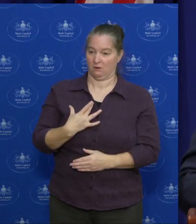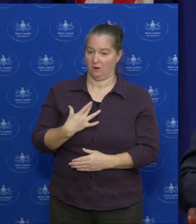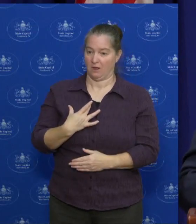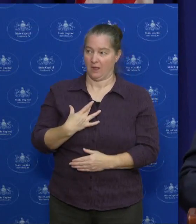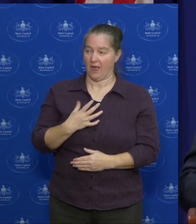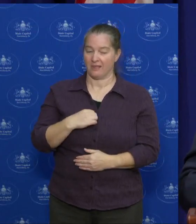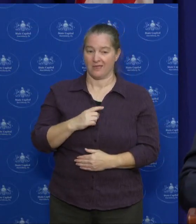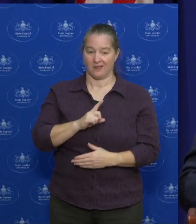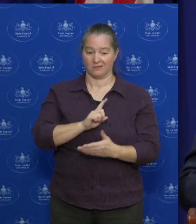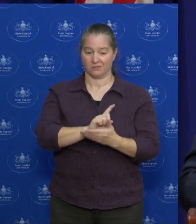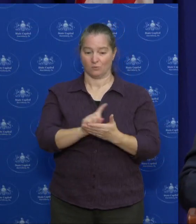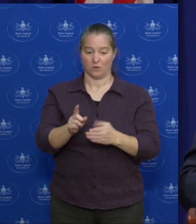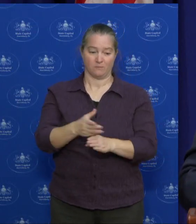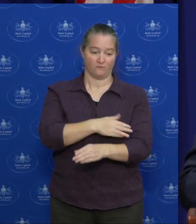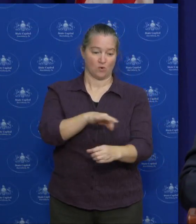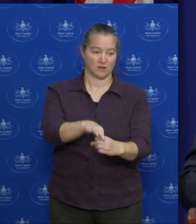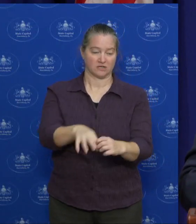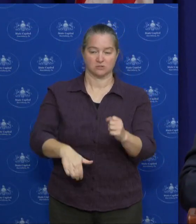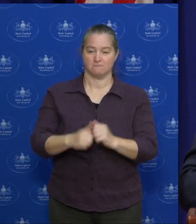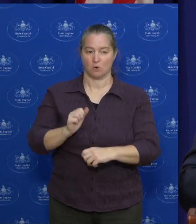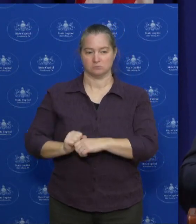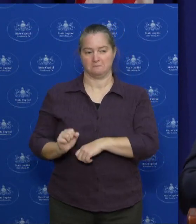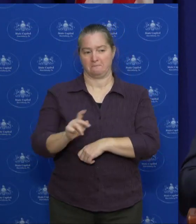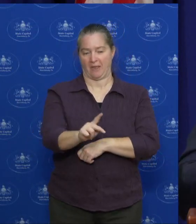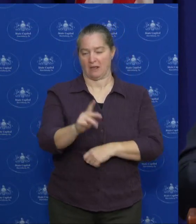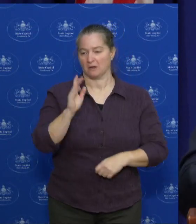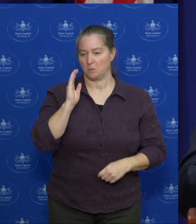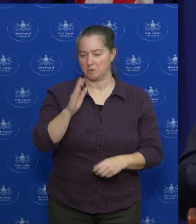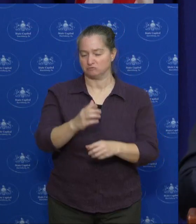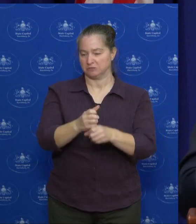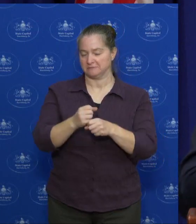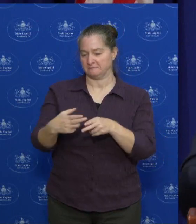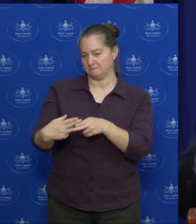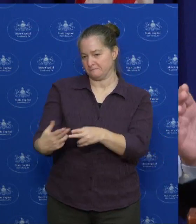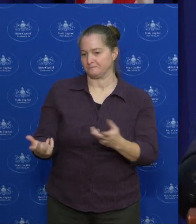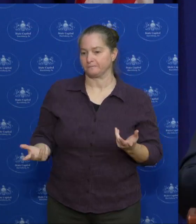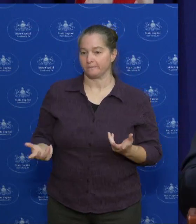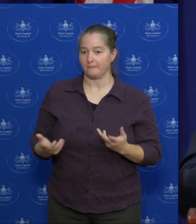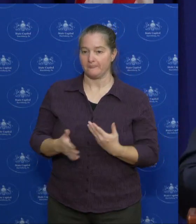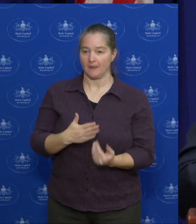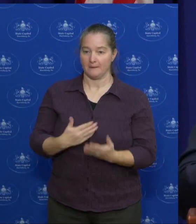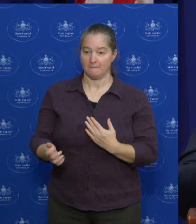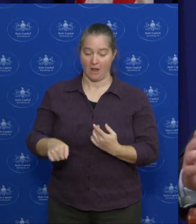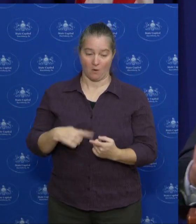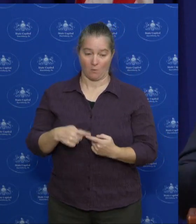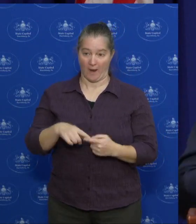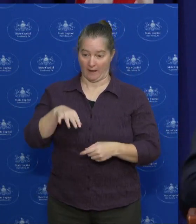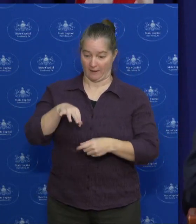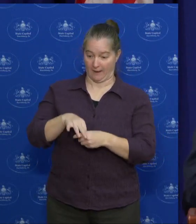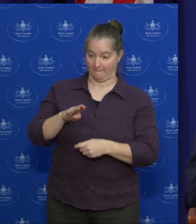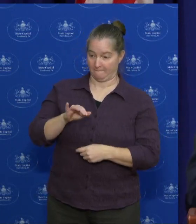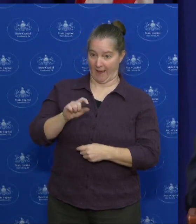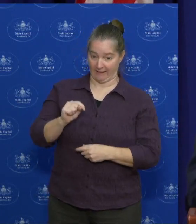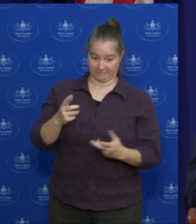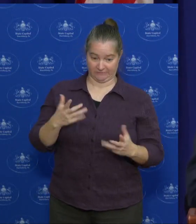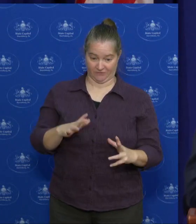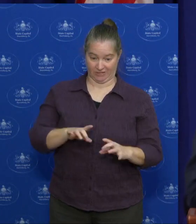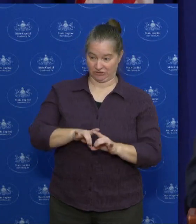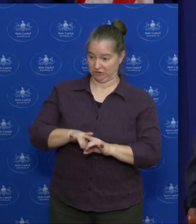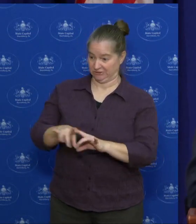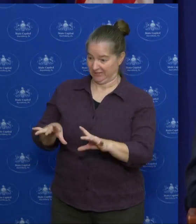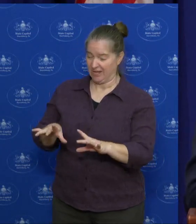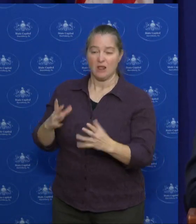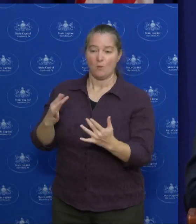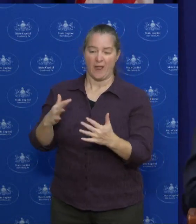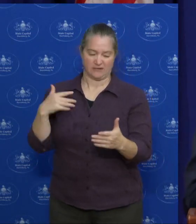so leading up to the election. So regardless of when ballots come out, they all tend to come back in the lead up to the election.